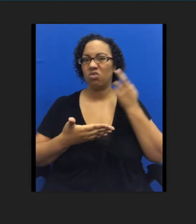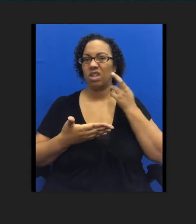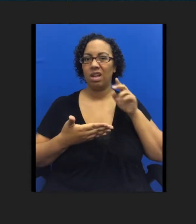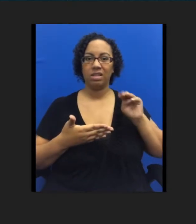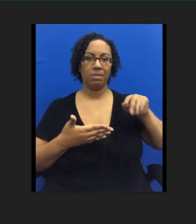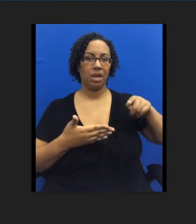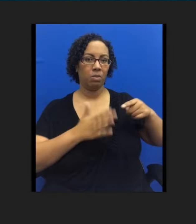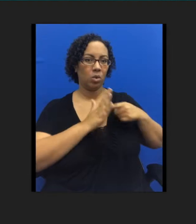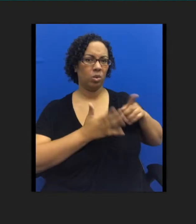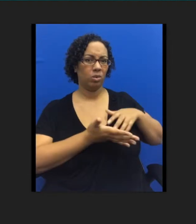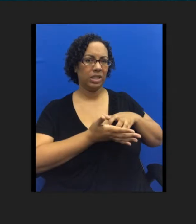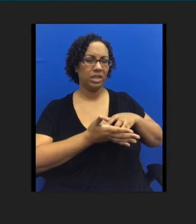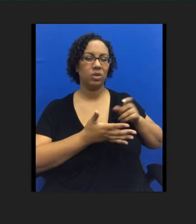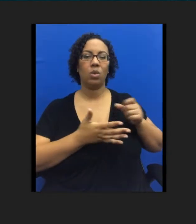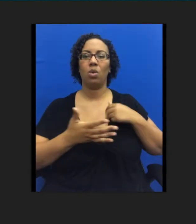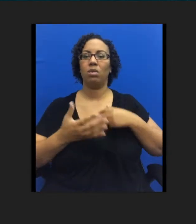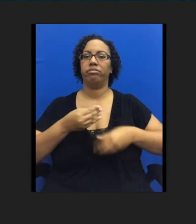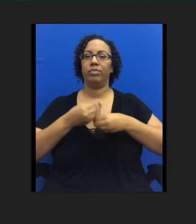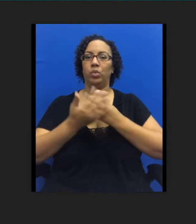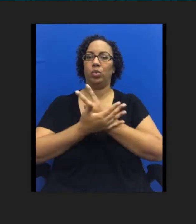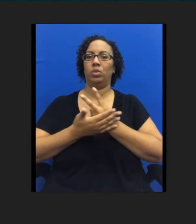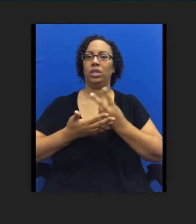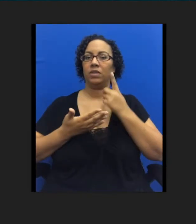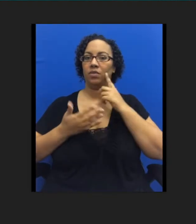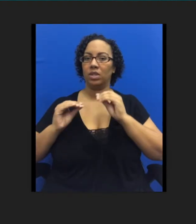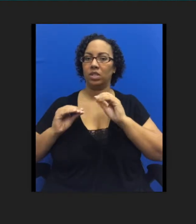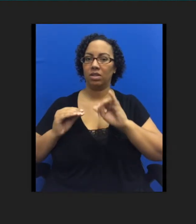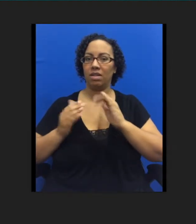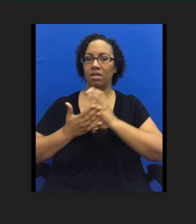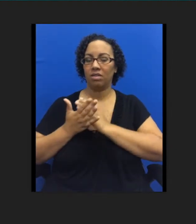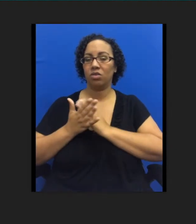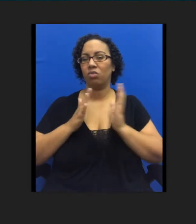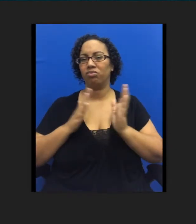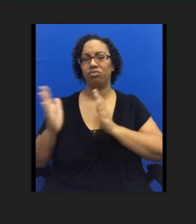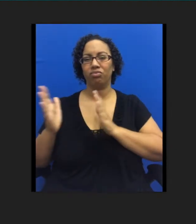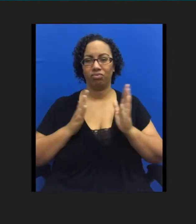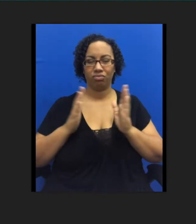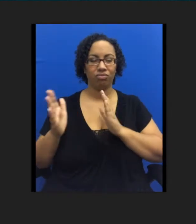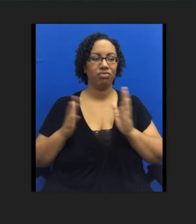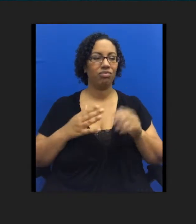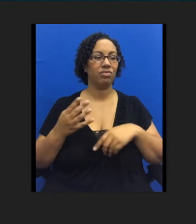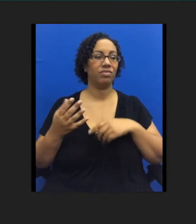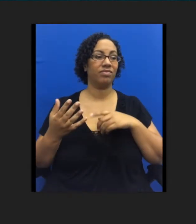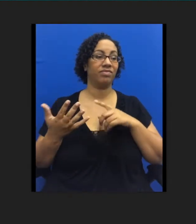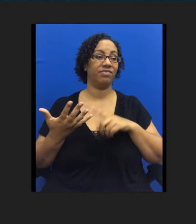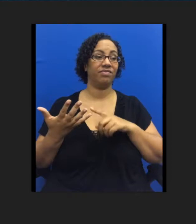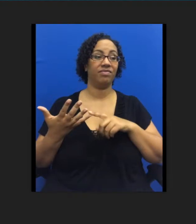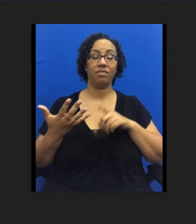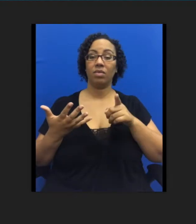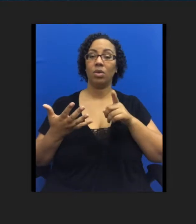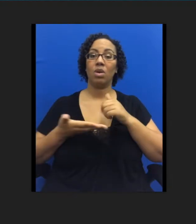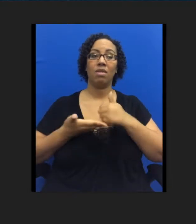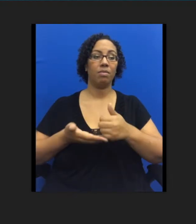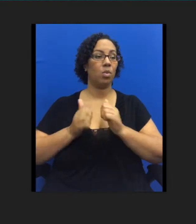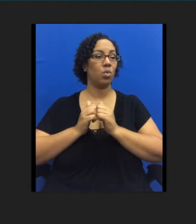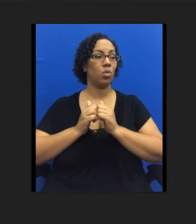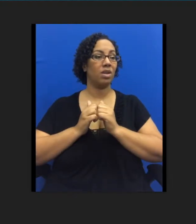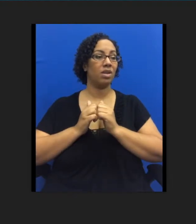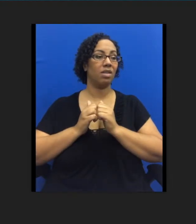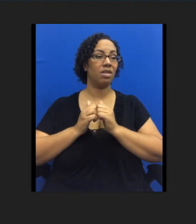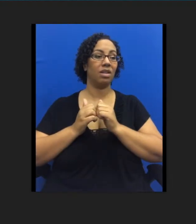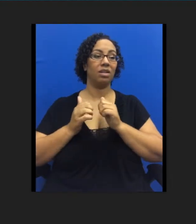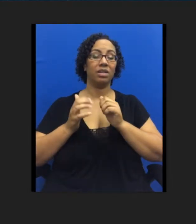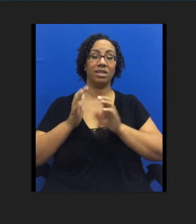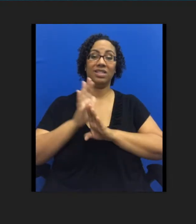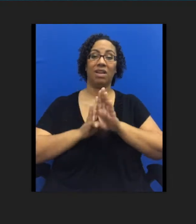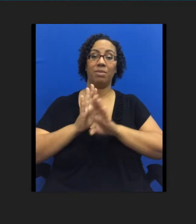Perhaps the course plans called for a week for that particular instruction, but based on scores, it may show they need